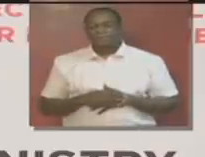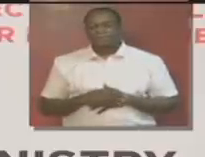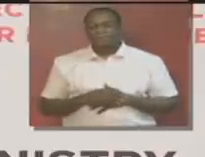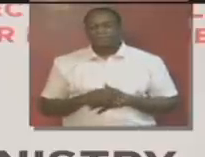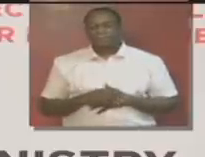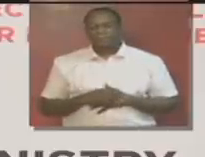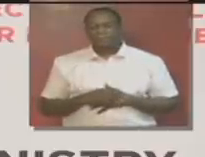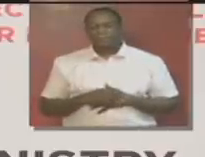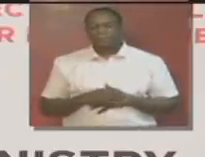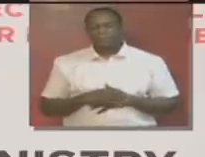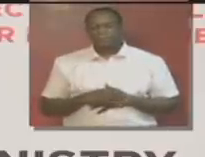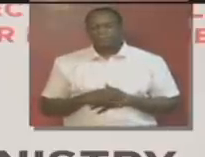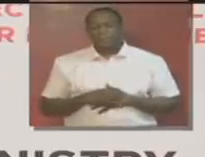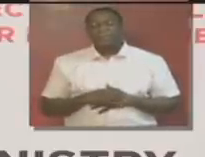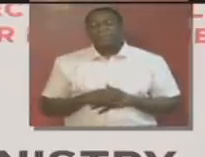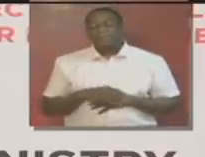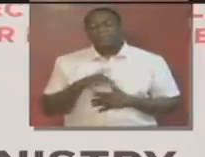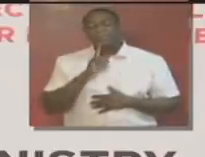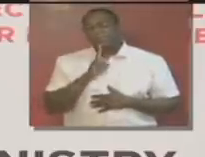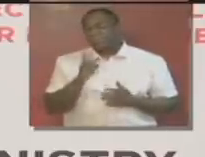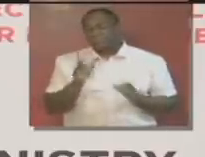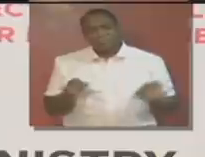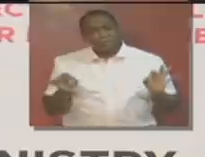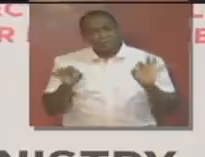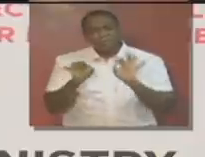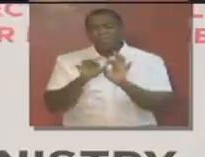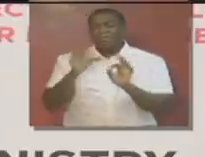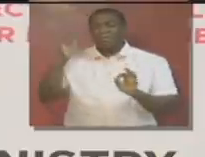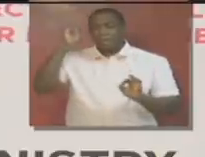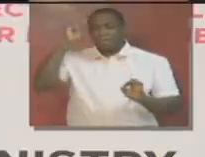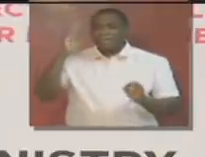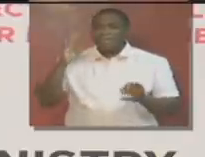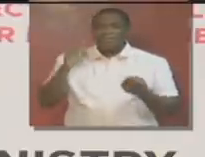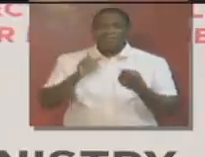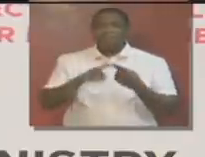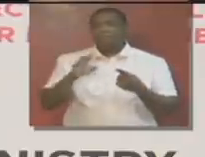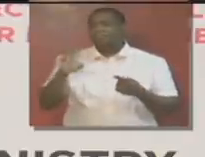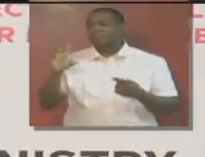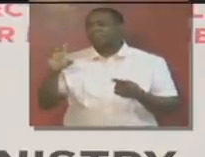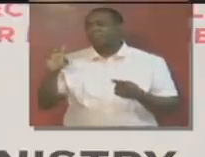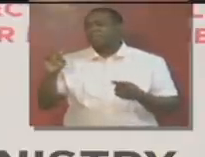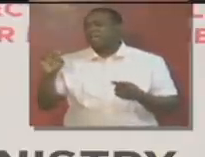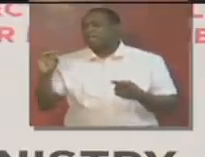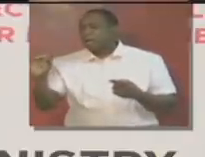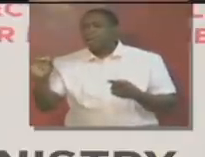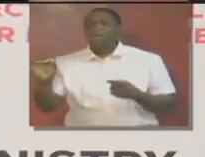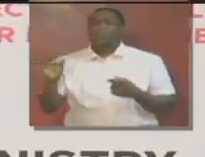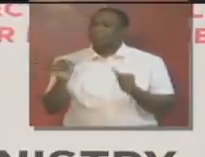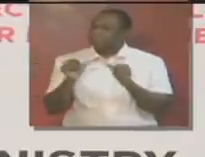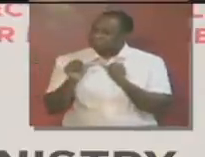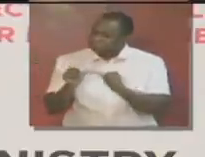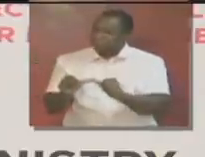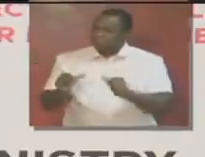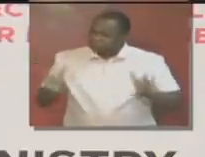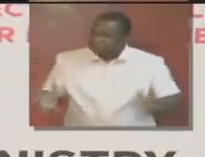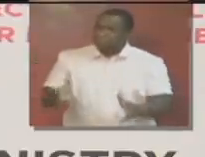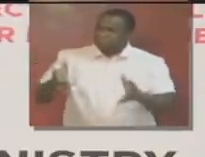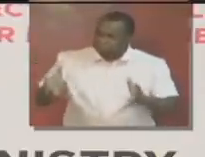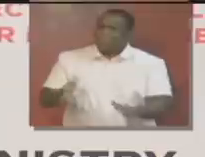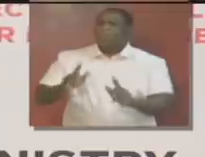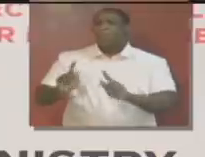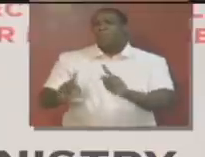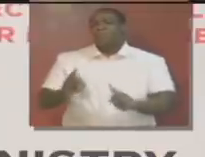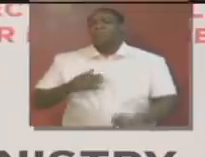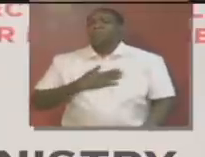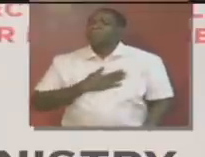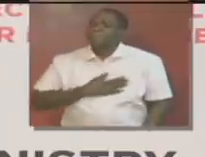important, again, as I think has been echoed by the Minister and by the CMO, to continue to encourage the population to continue to do what it's doing and to